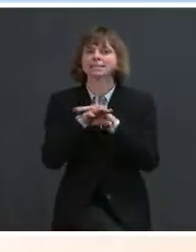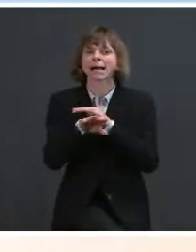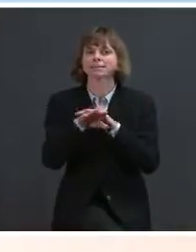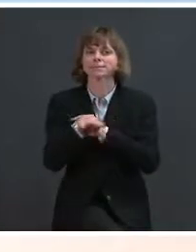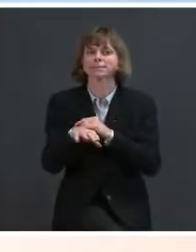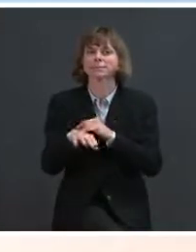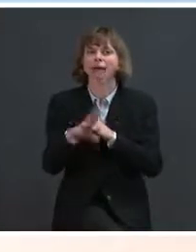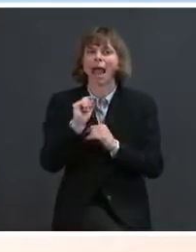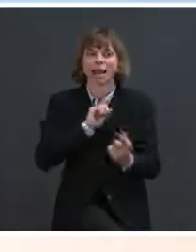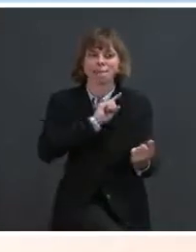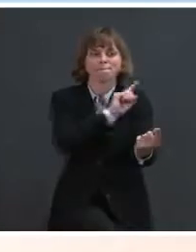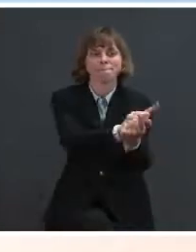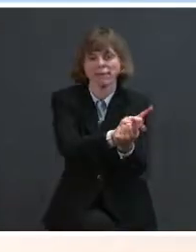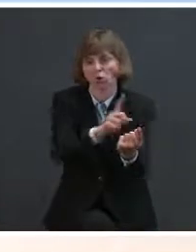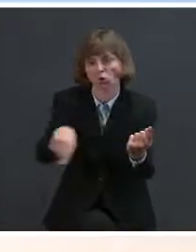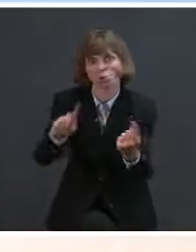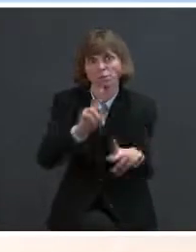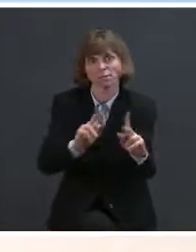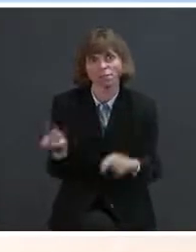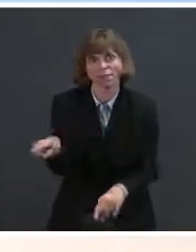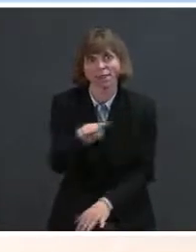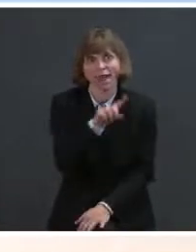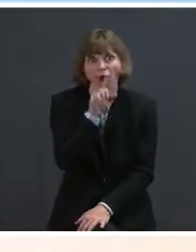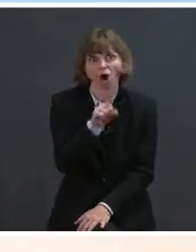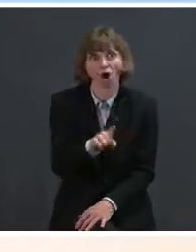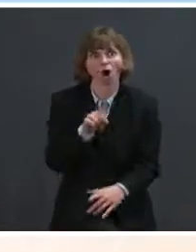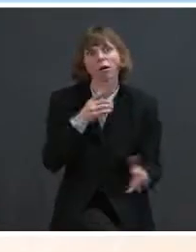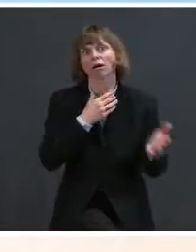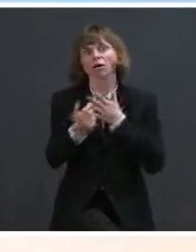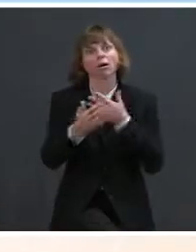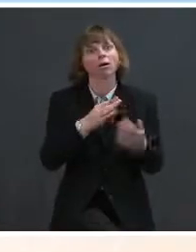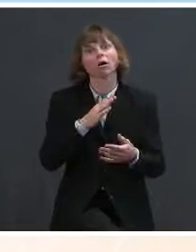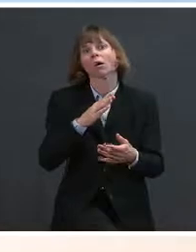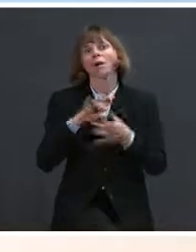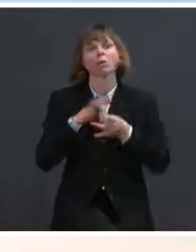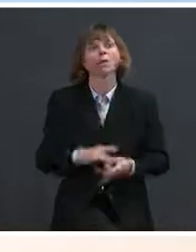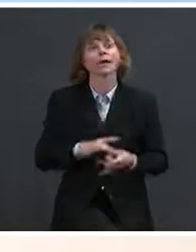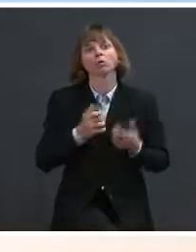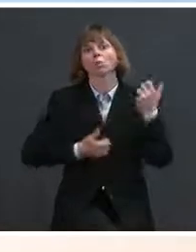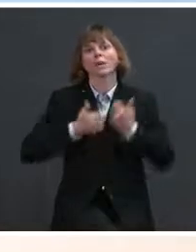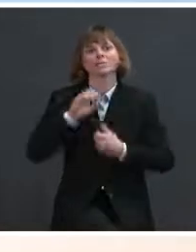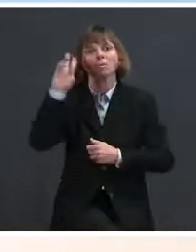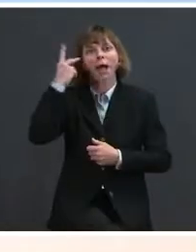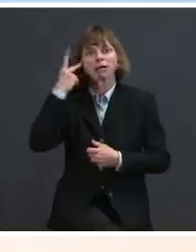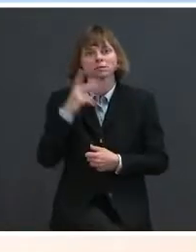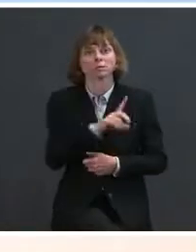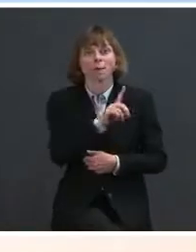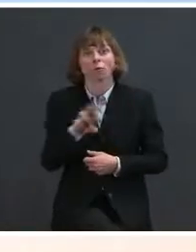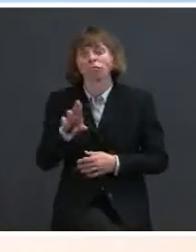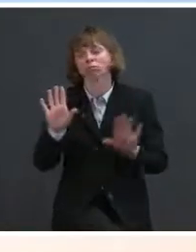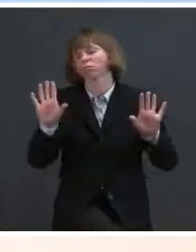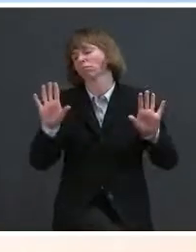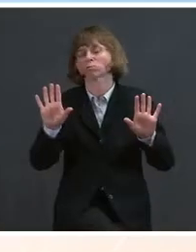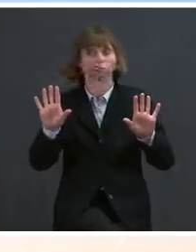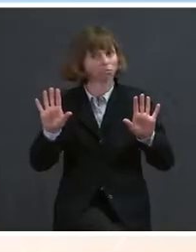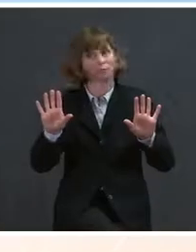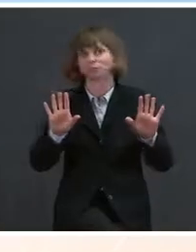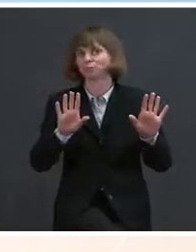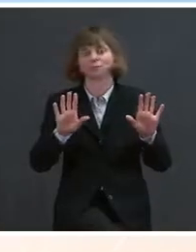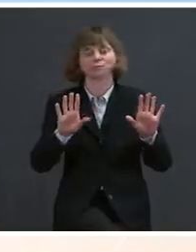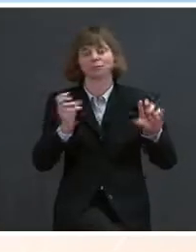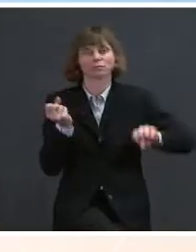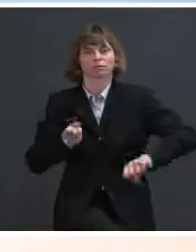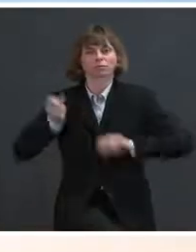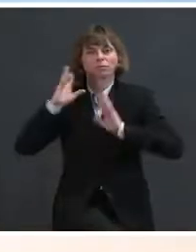affiliation. And so one of the steps we've taken and we can effectively do outside of any partisan politics is ensure that there